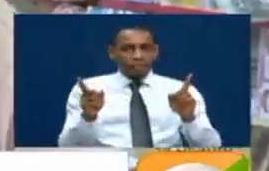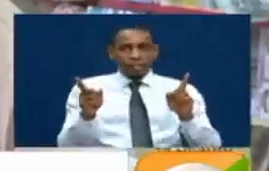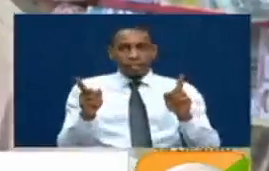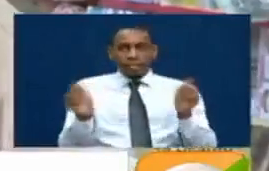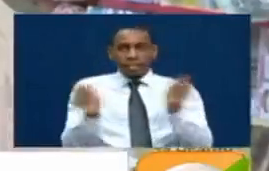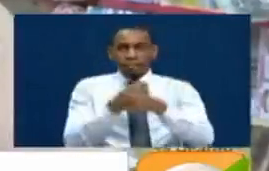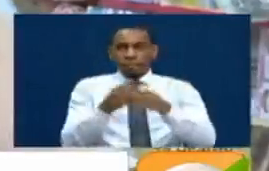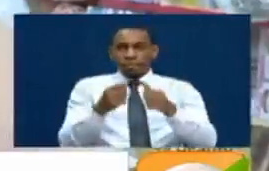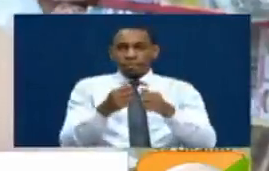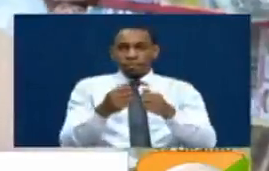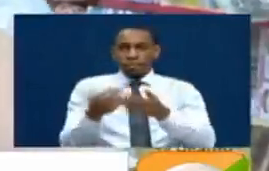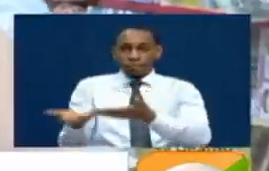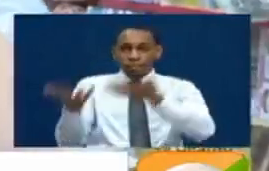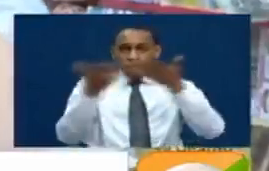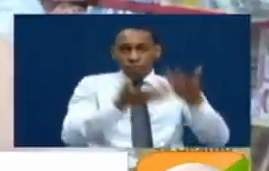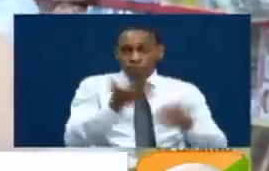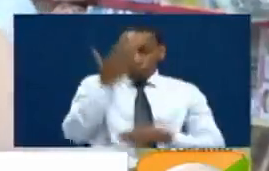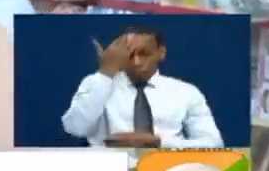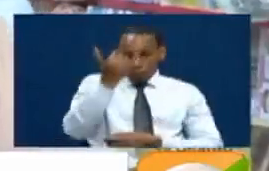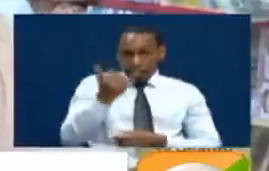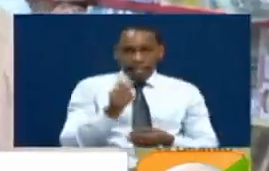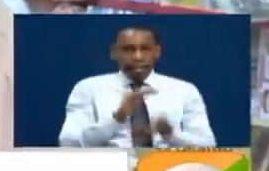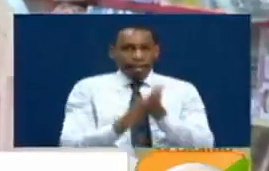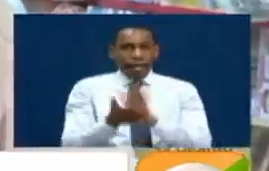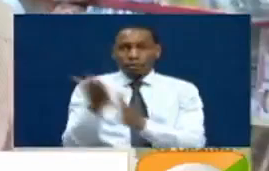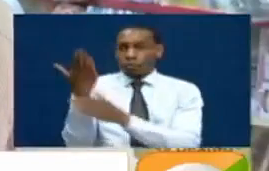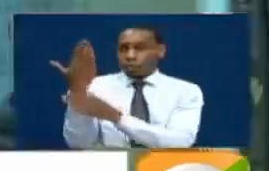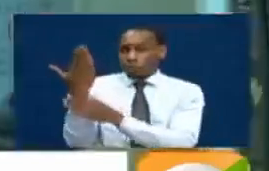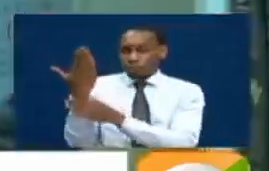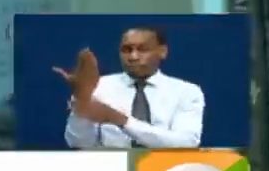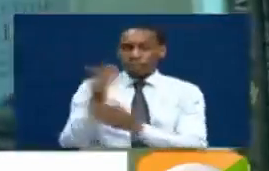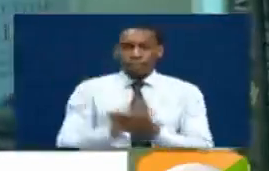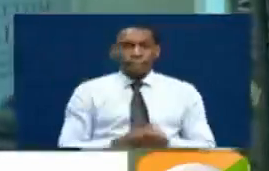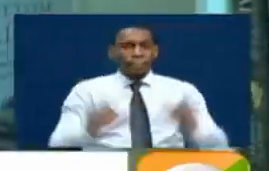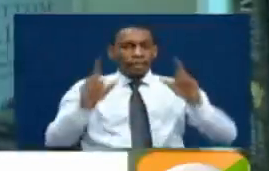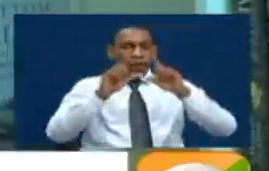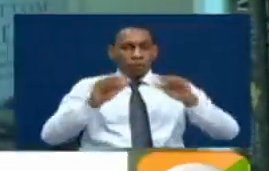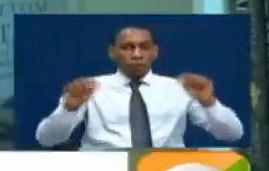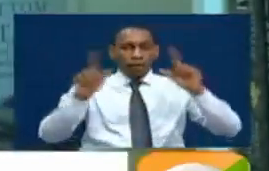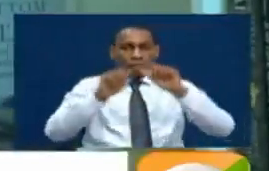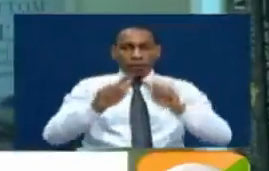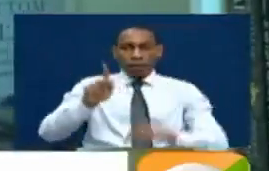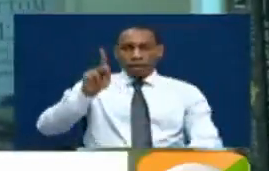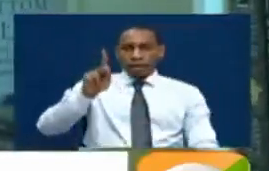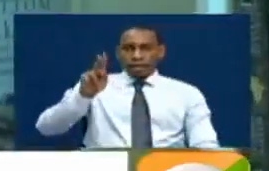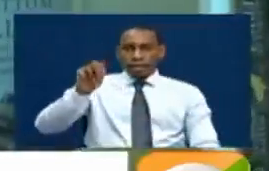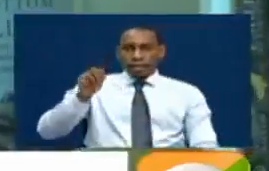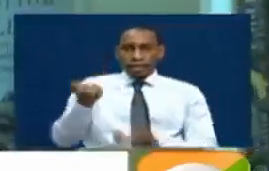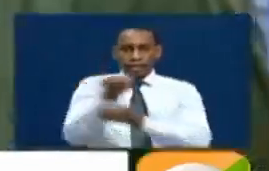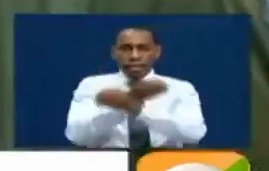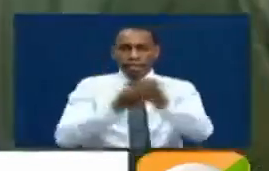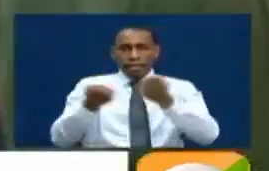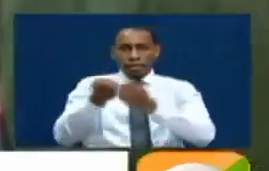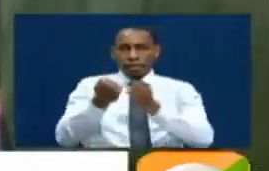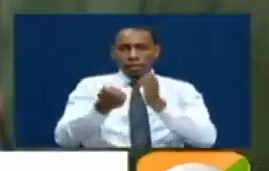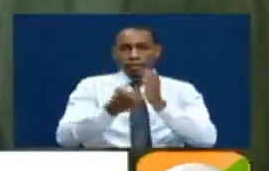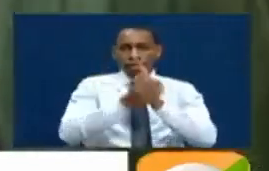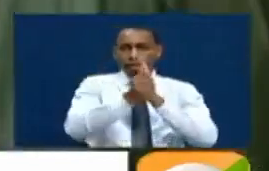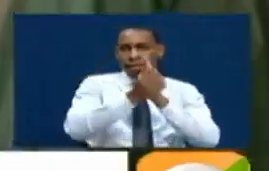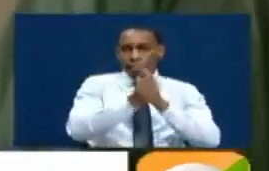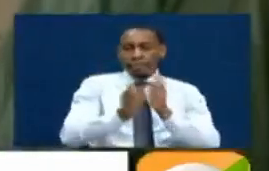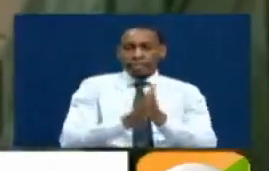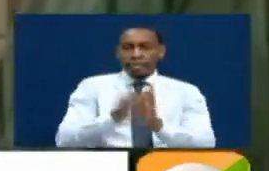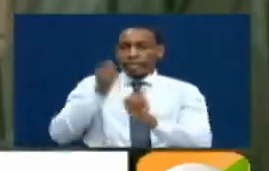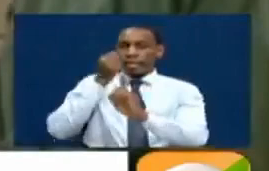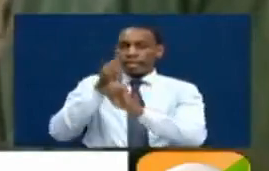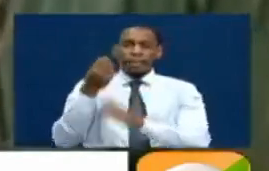hatujatoa. Kwa sababu moja, hatuna makaratasi ya kutoa. According to Kenneth Okwaro, an economic analyst, the effects of the coronavirus in